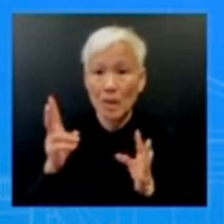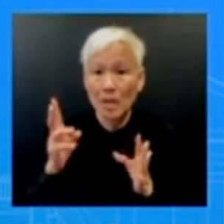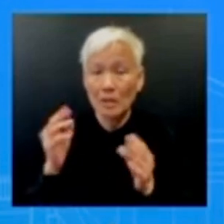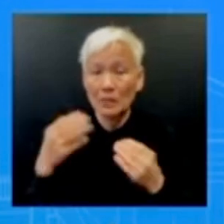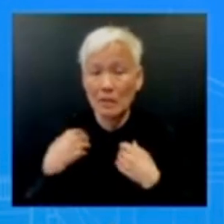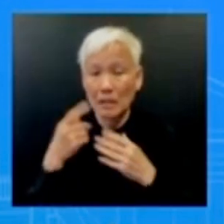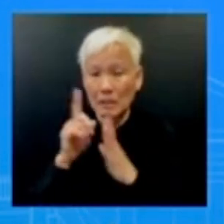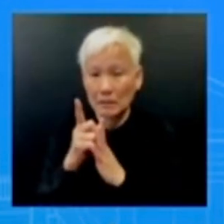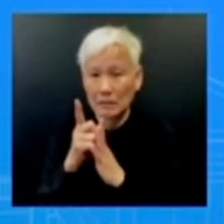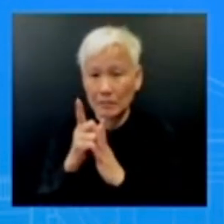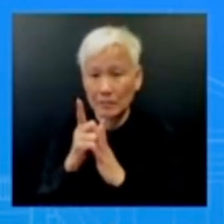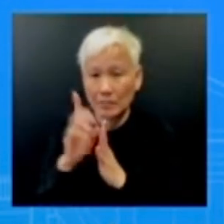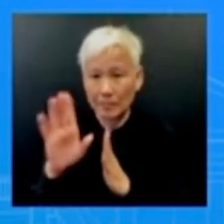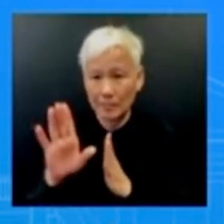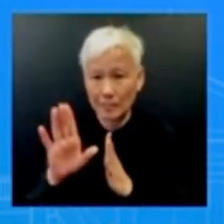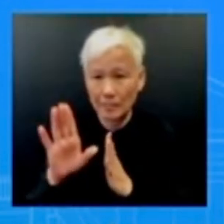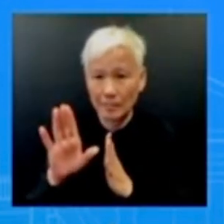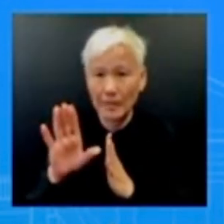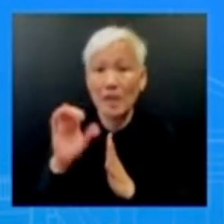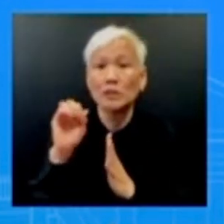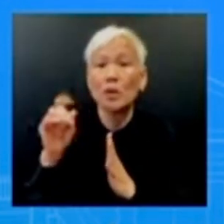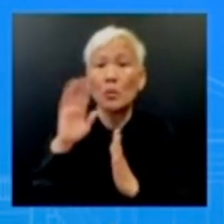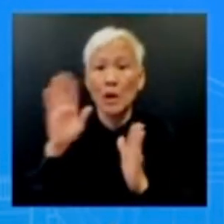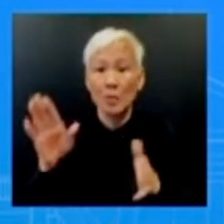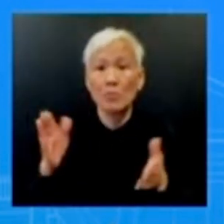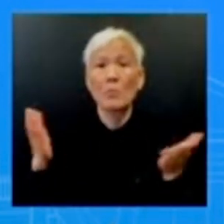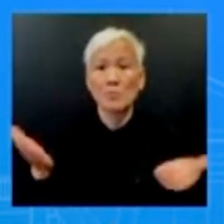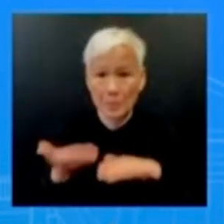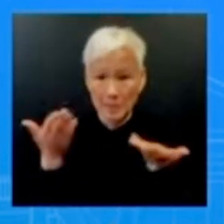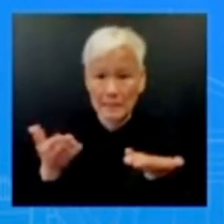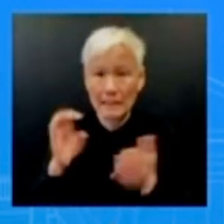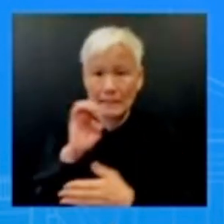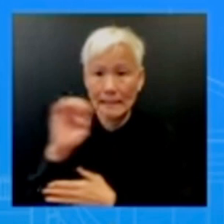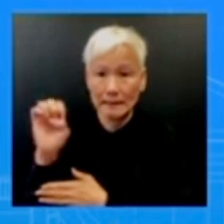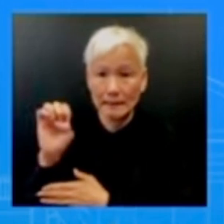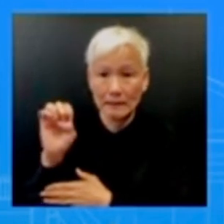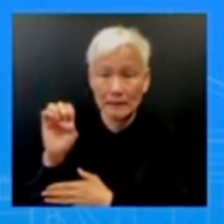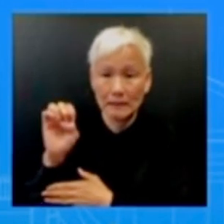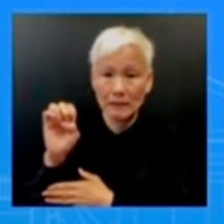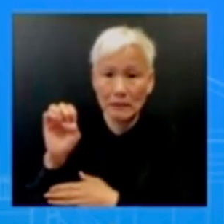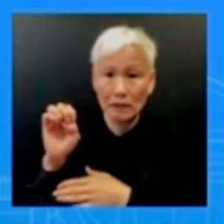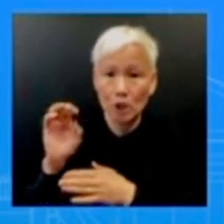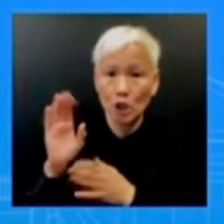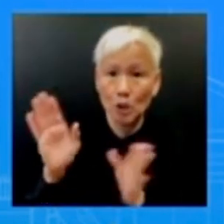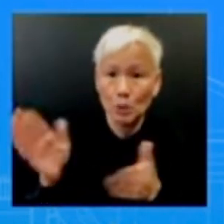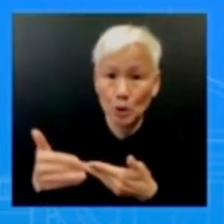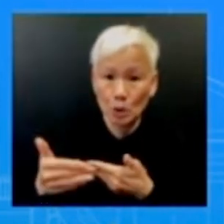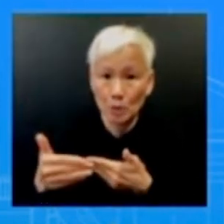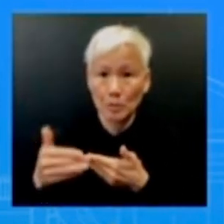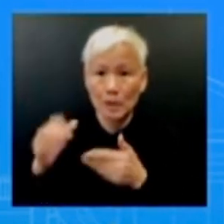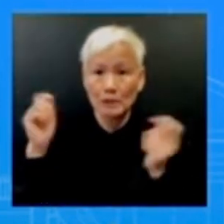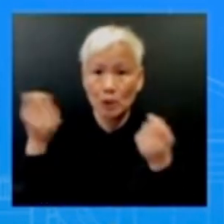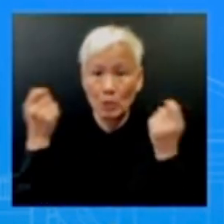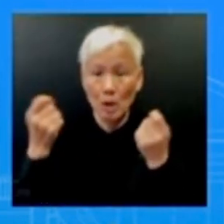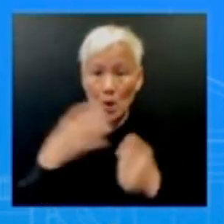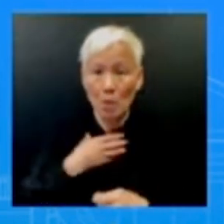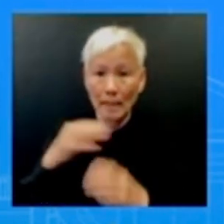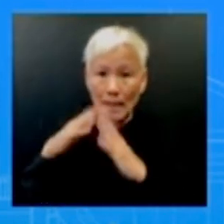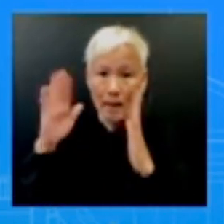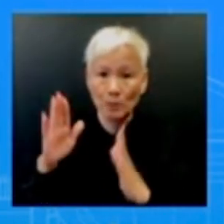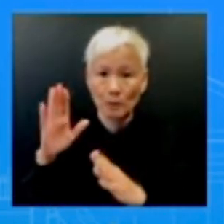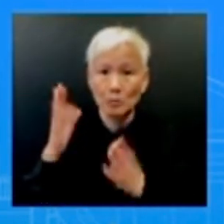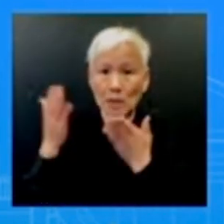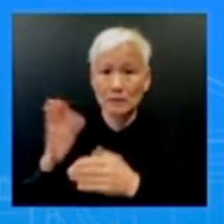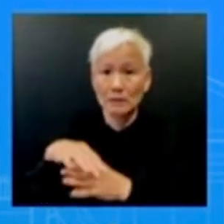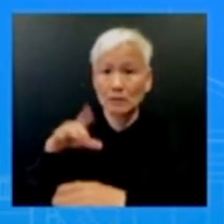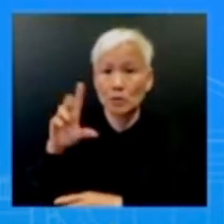So the president's going to host in the East Room ceremony at the White House to present the 2021 National Humanities Medals